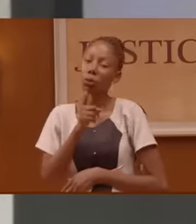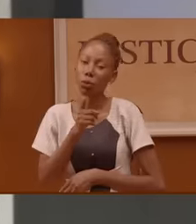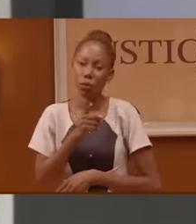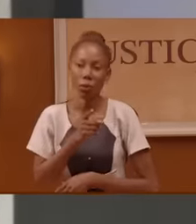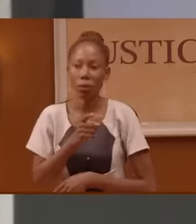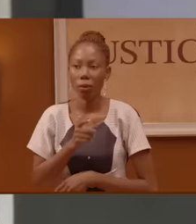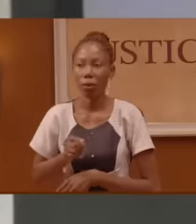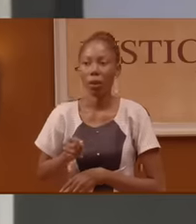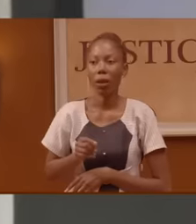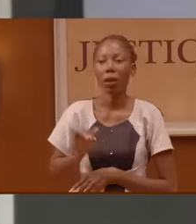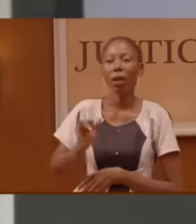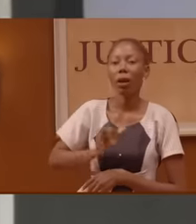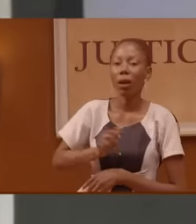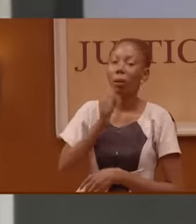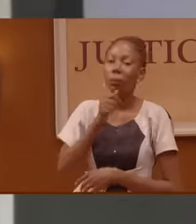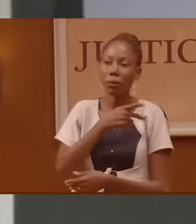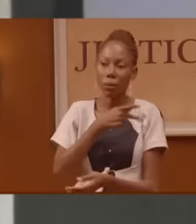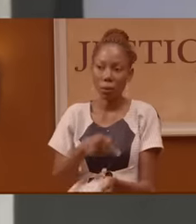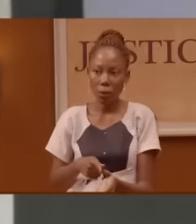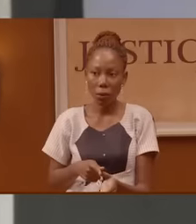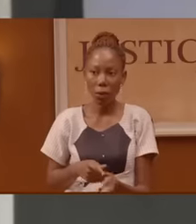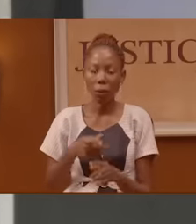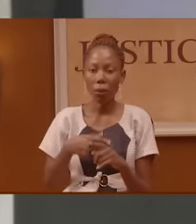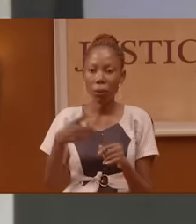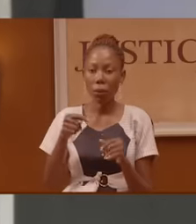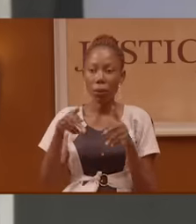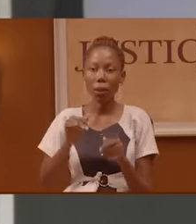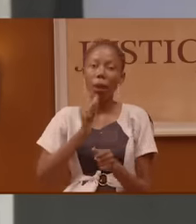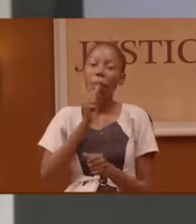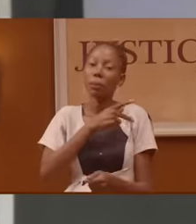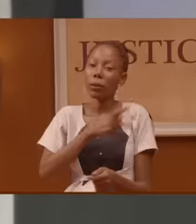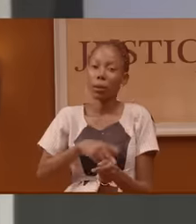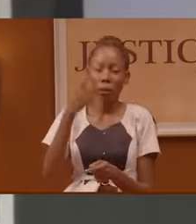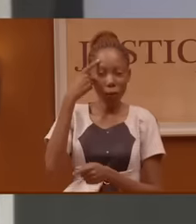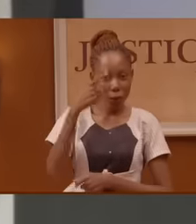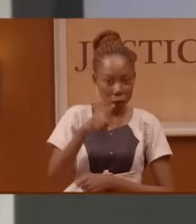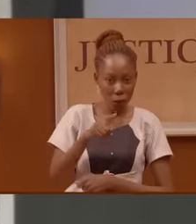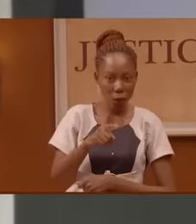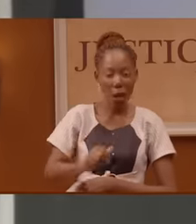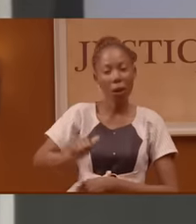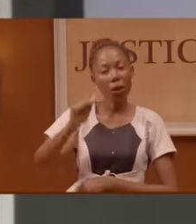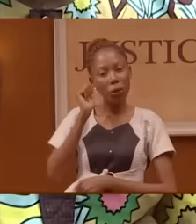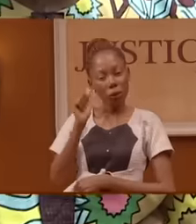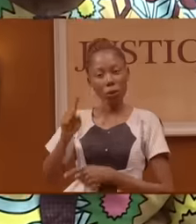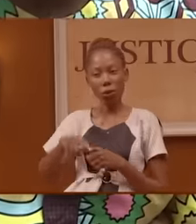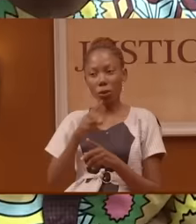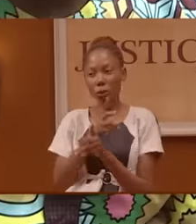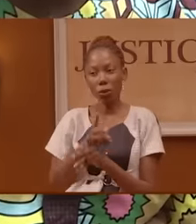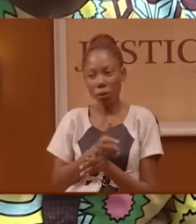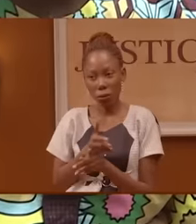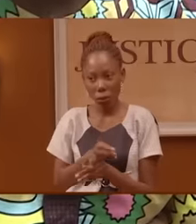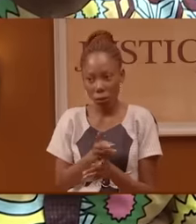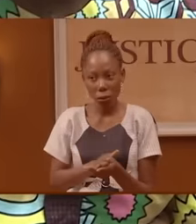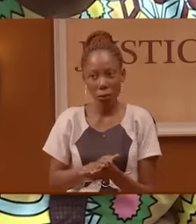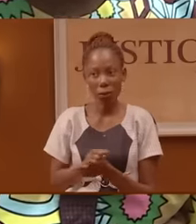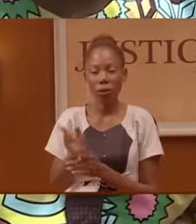truth. That I'm pregnant. But the person I'm pregnant for has refused to do it. So we were just talking